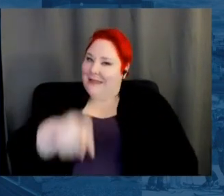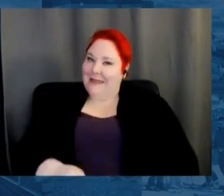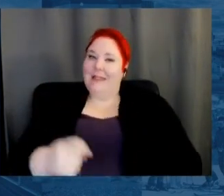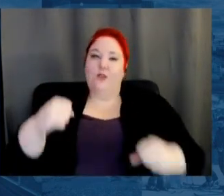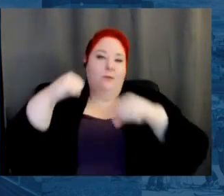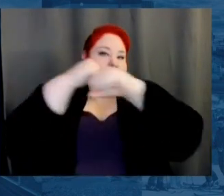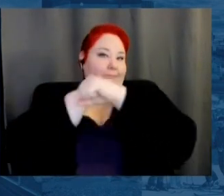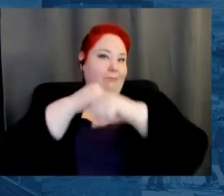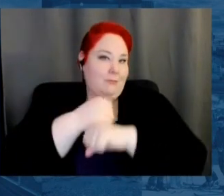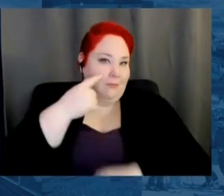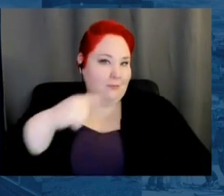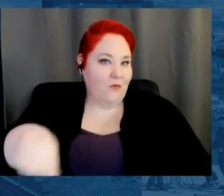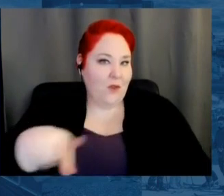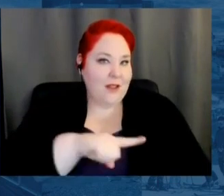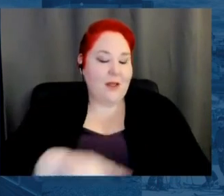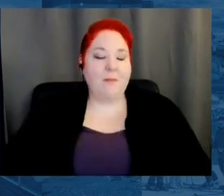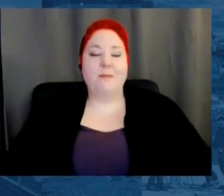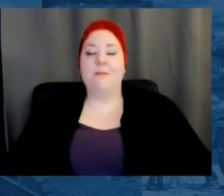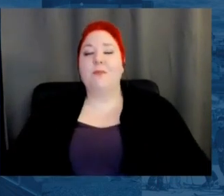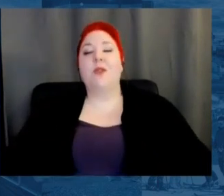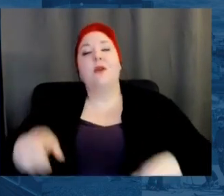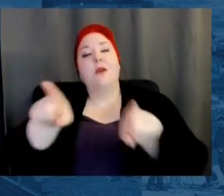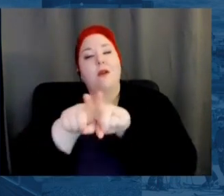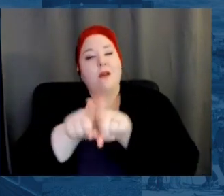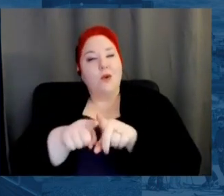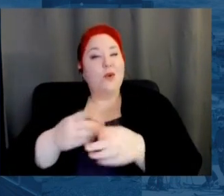We're also putting a stop to exploitative